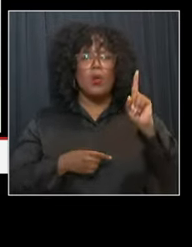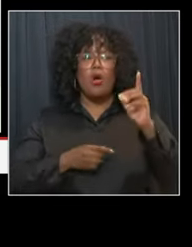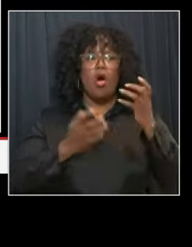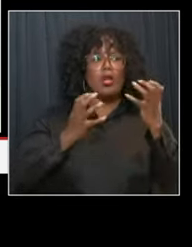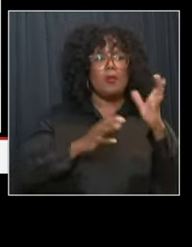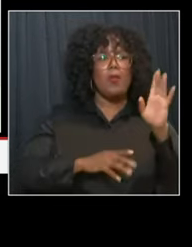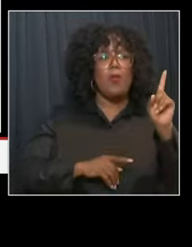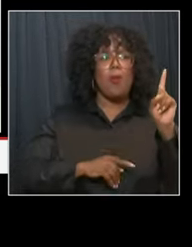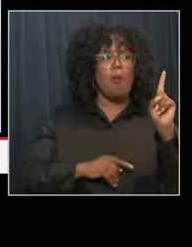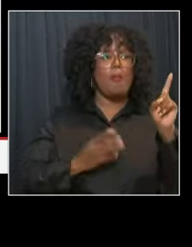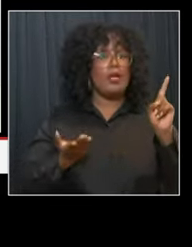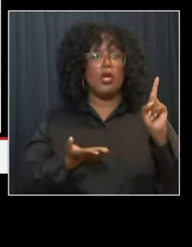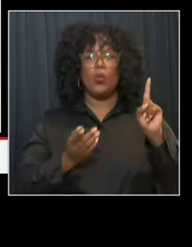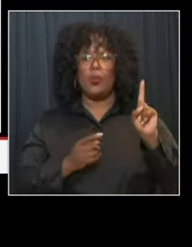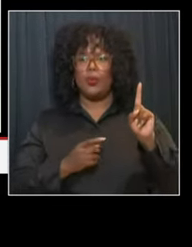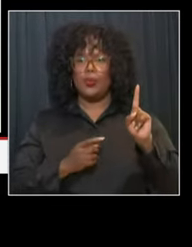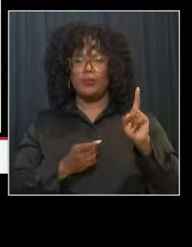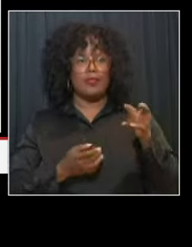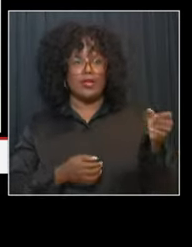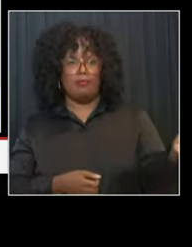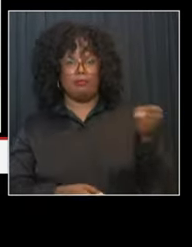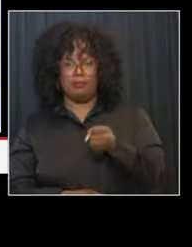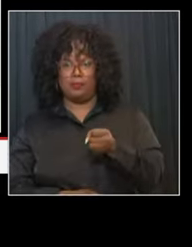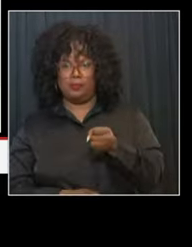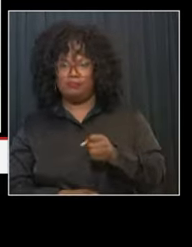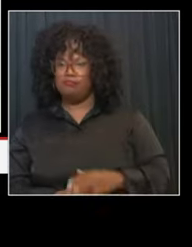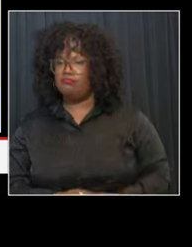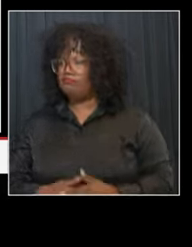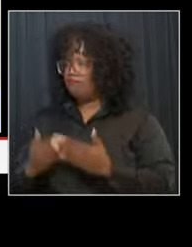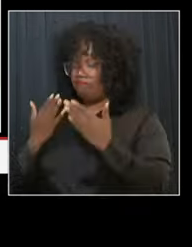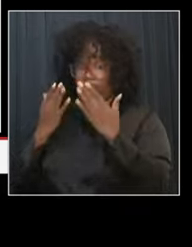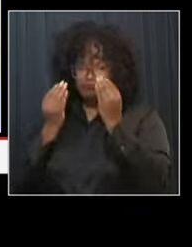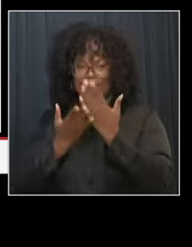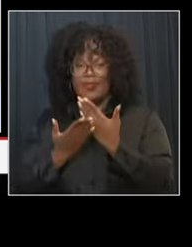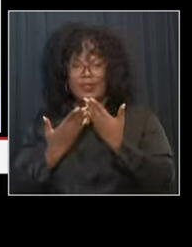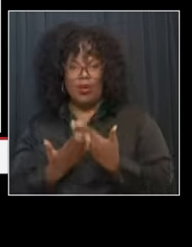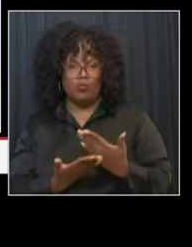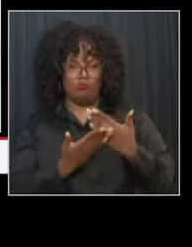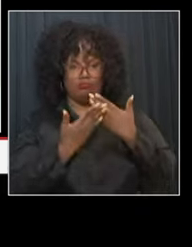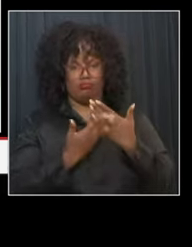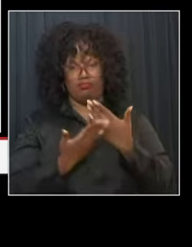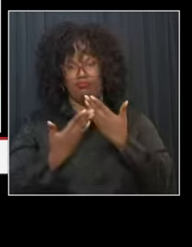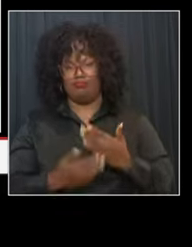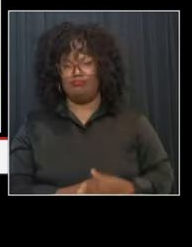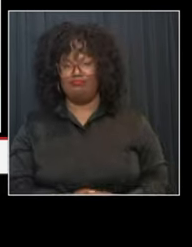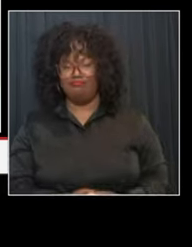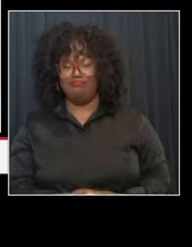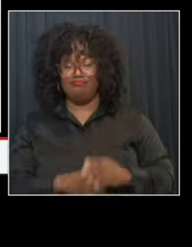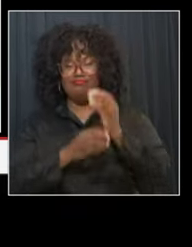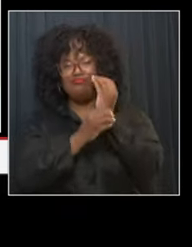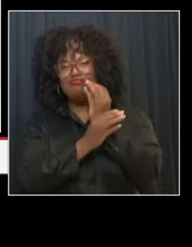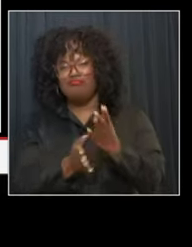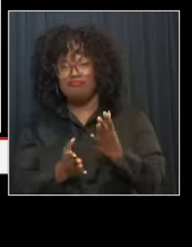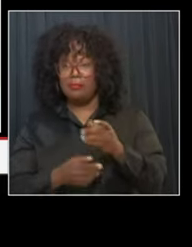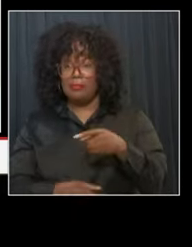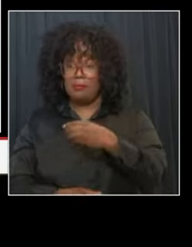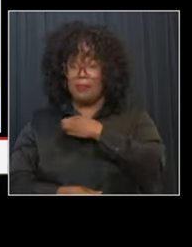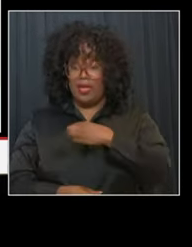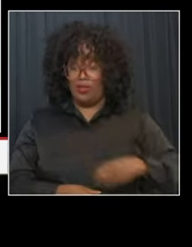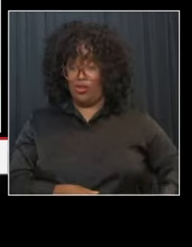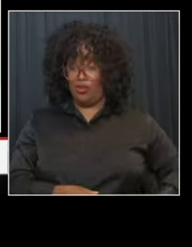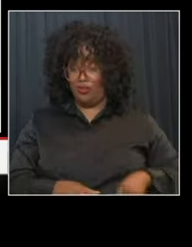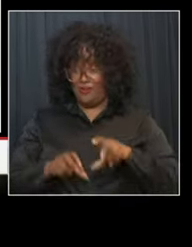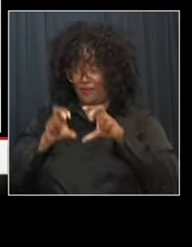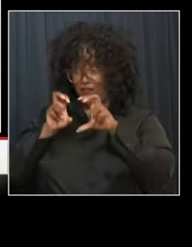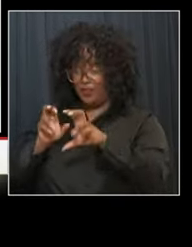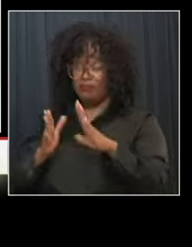Thank you, Jenny, and thank you, Mayor. So DHS is excited that this budget continues the Mayor's investment in making homelessness rare, brief, and